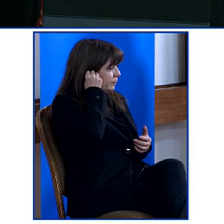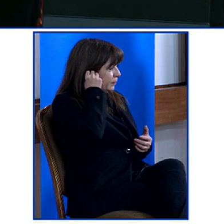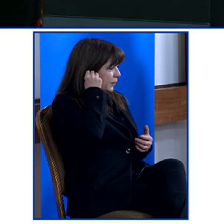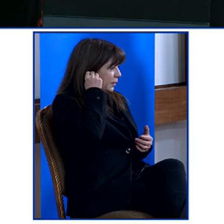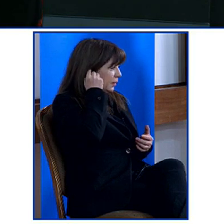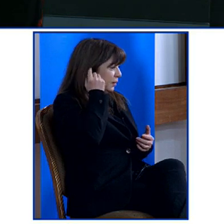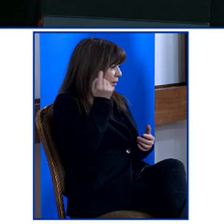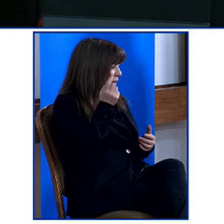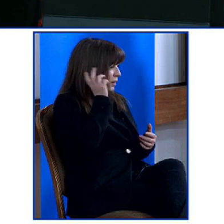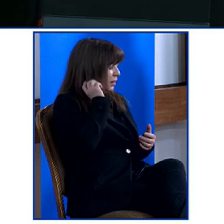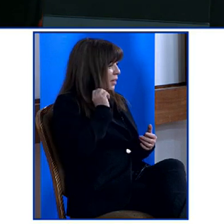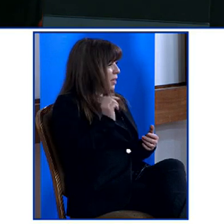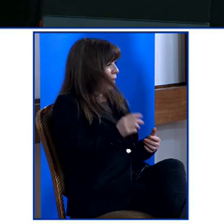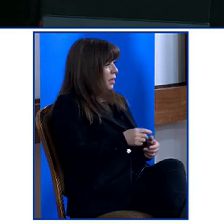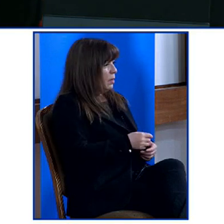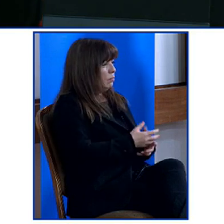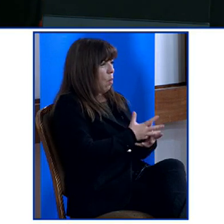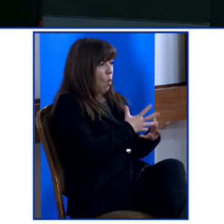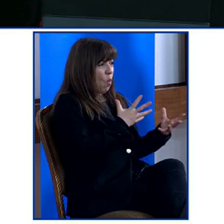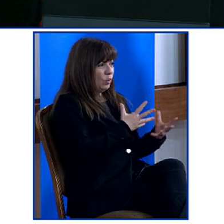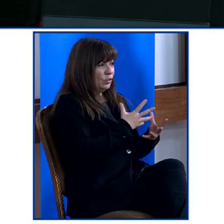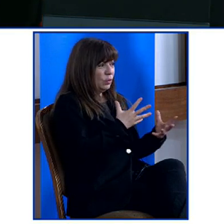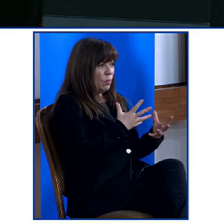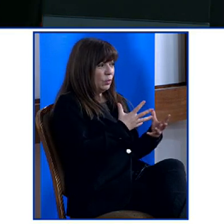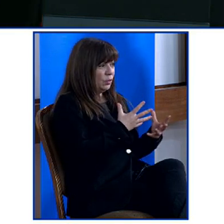than 4,000 premature deaths.